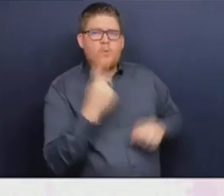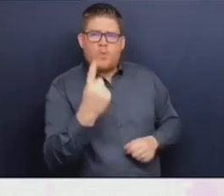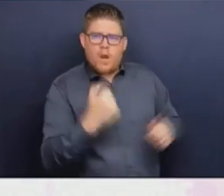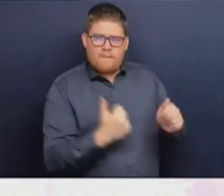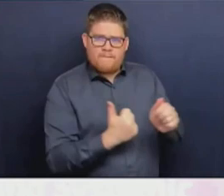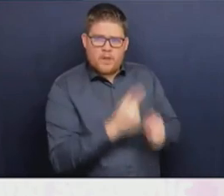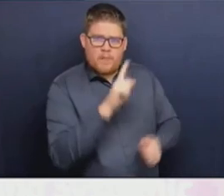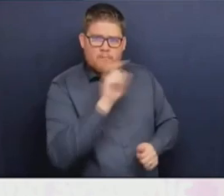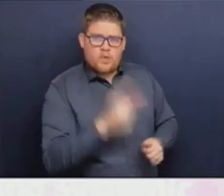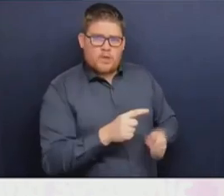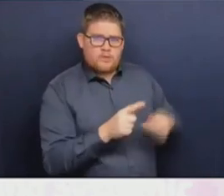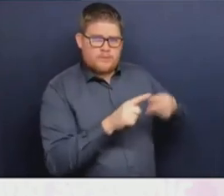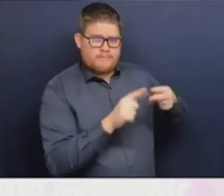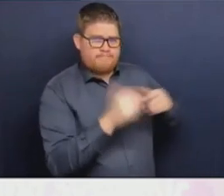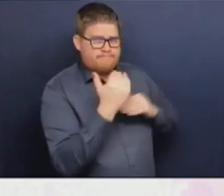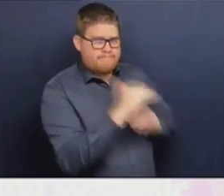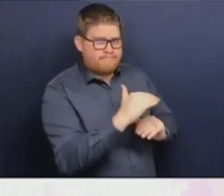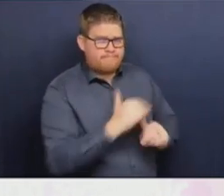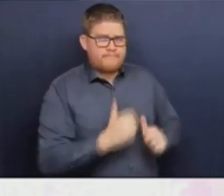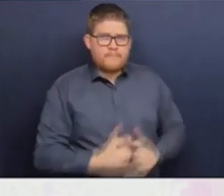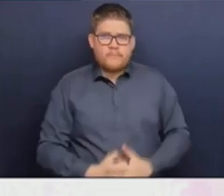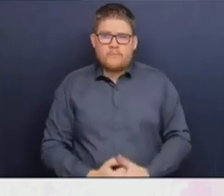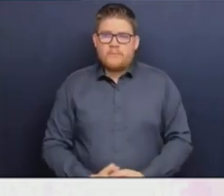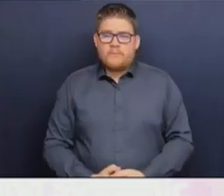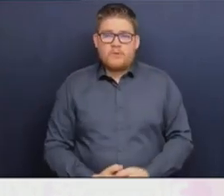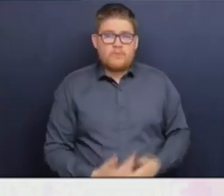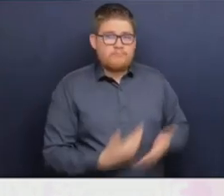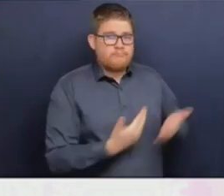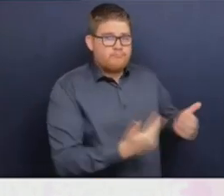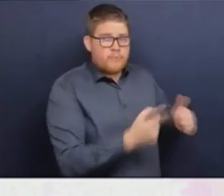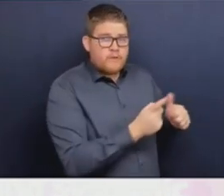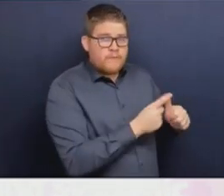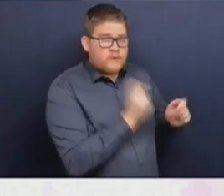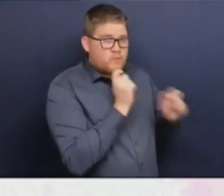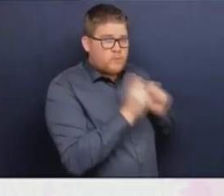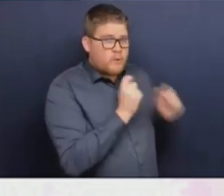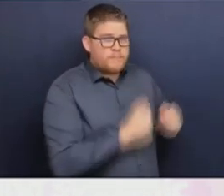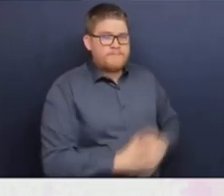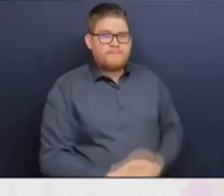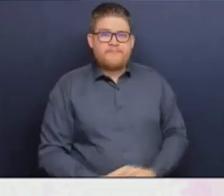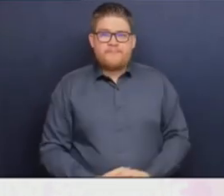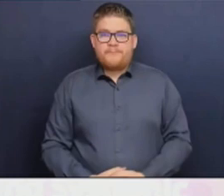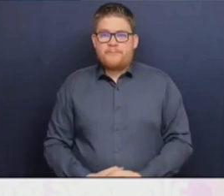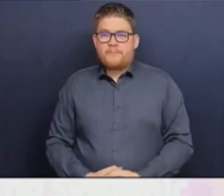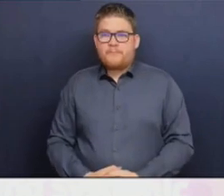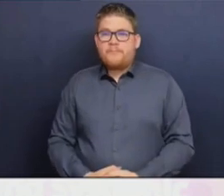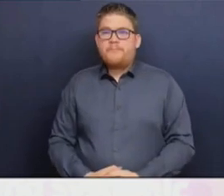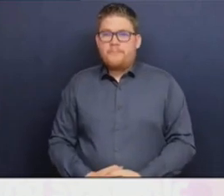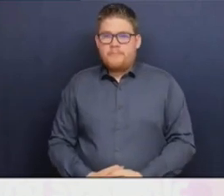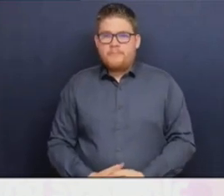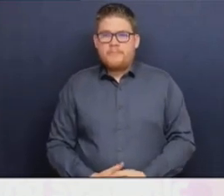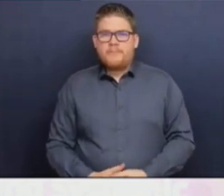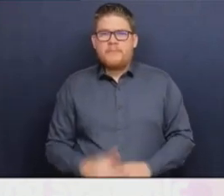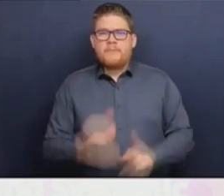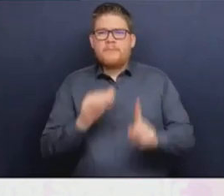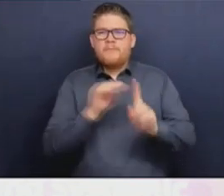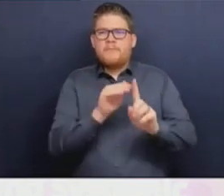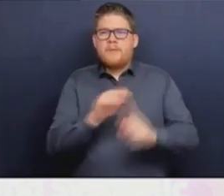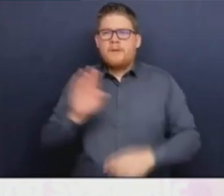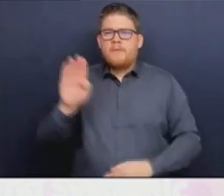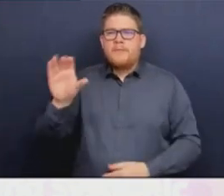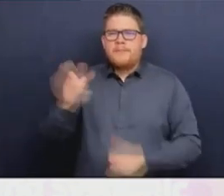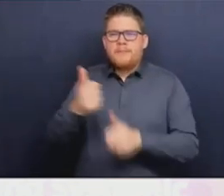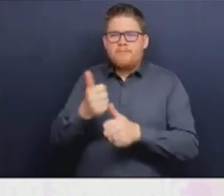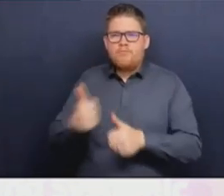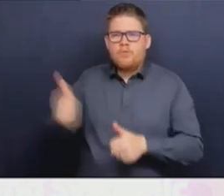room with Richard Zussman, Global News. Premier, can you explain why police are not included here in terms of